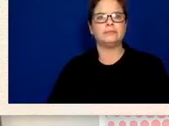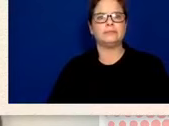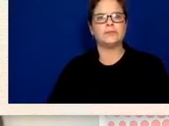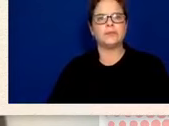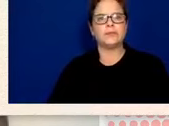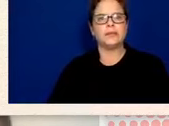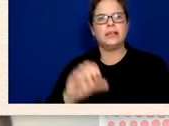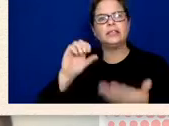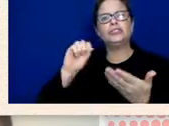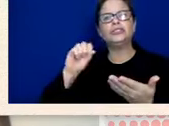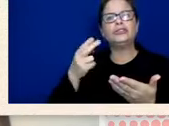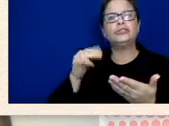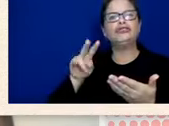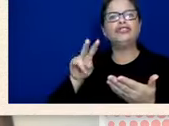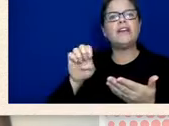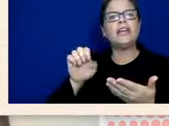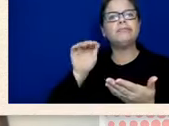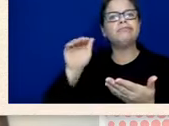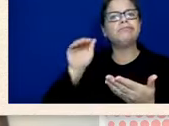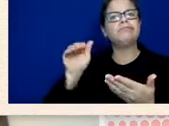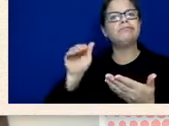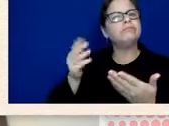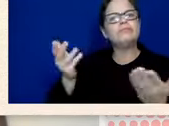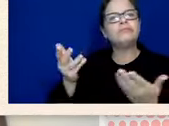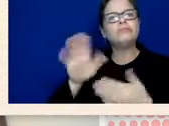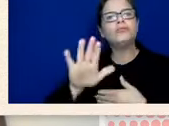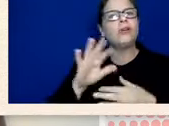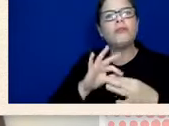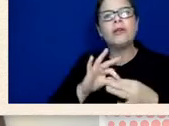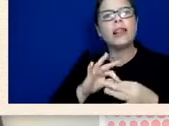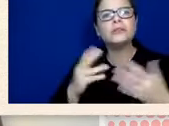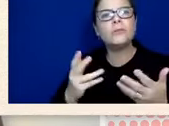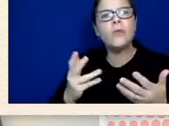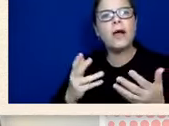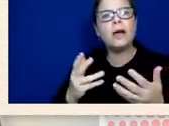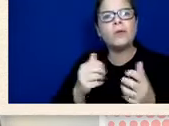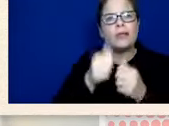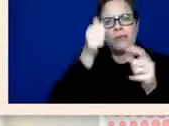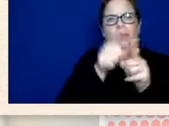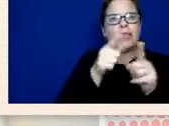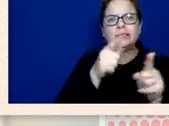Chevy, what about you? What was your relationship like with your siblings?